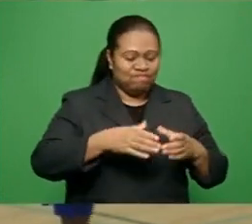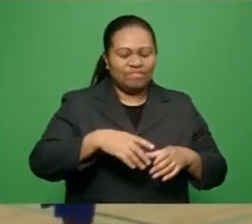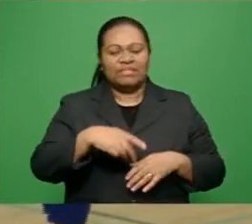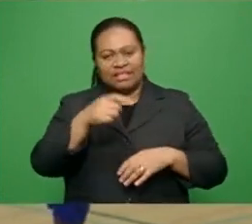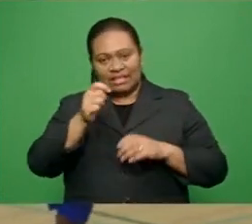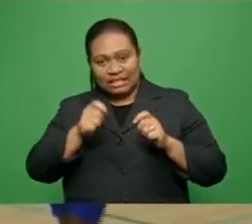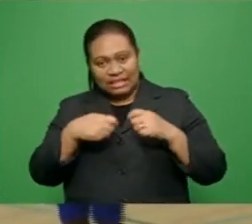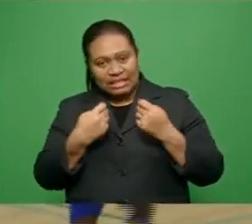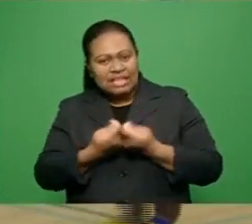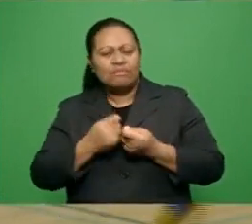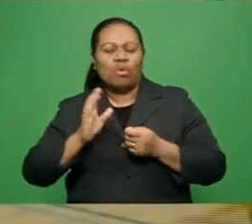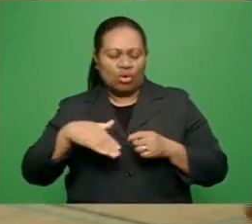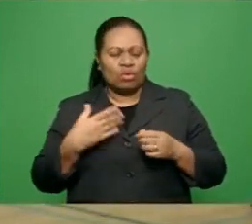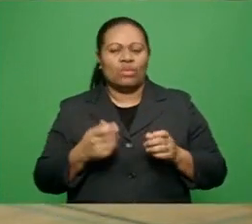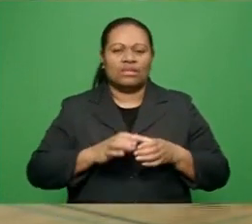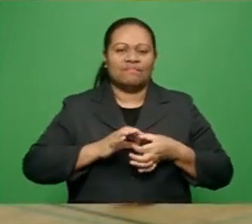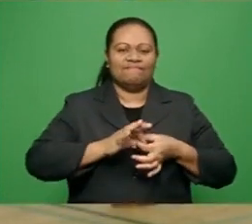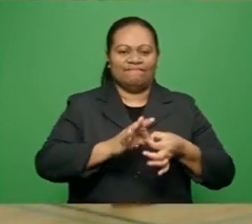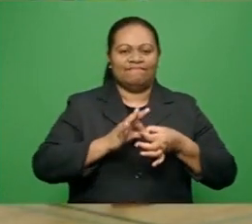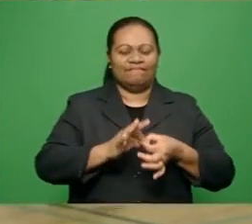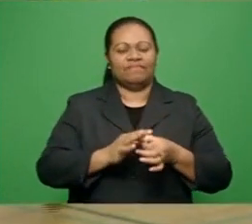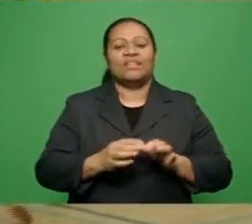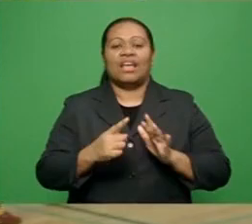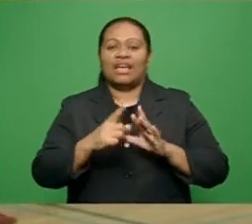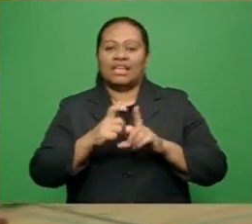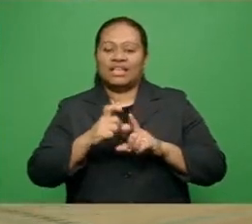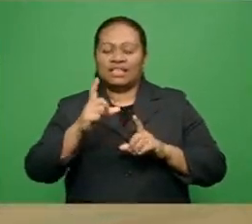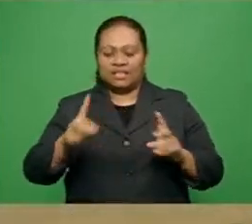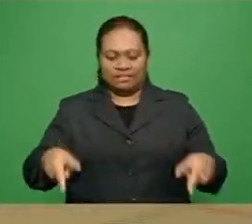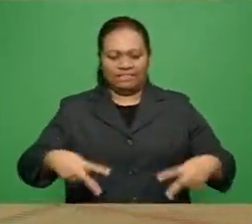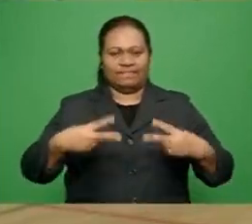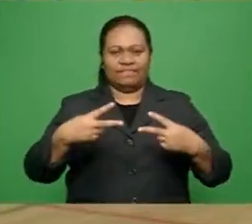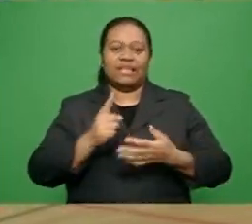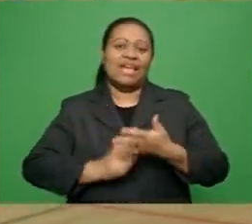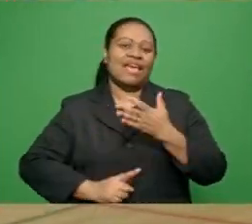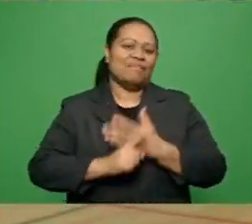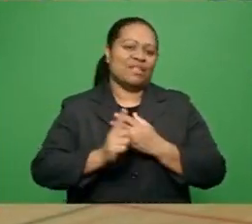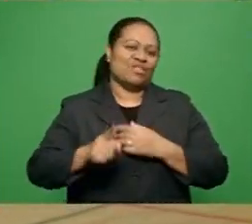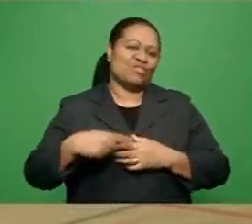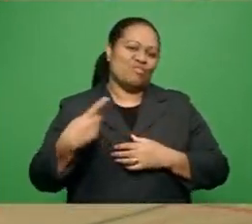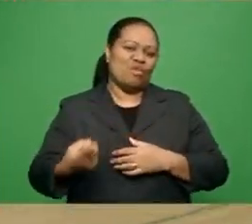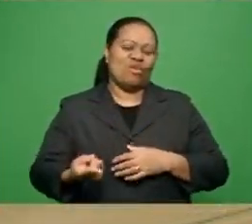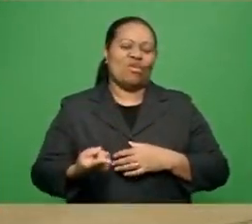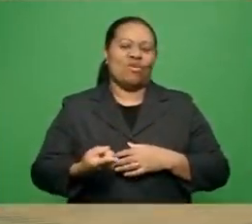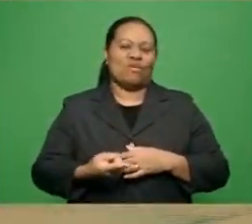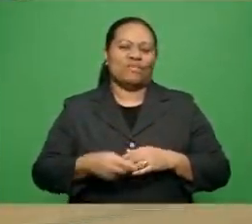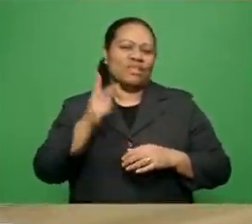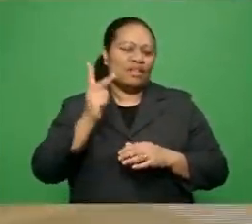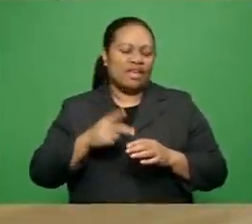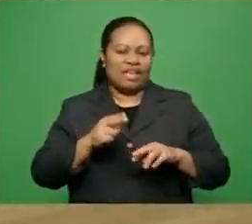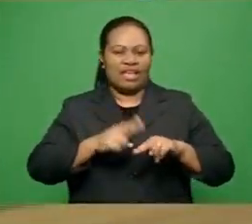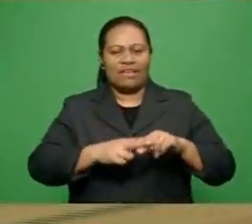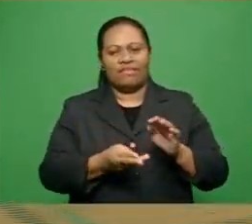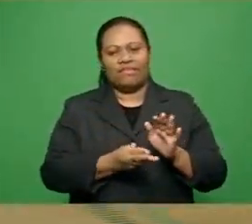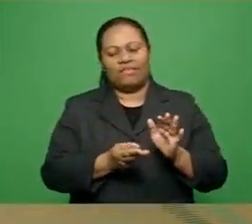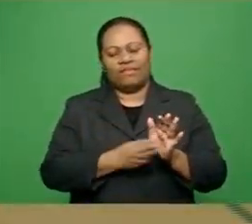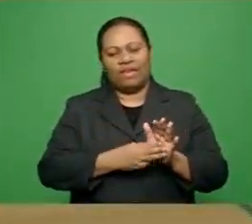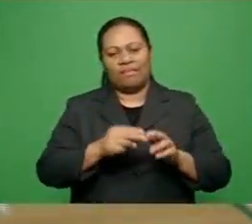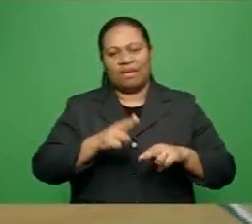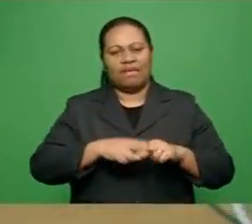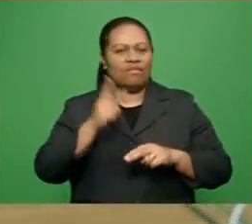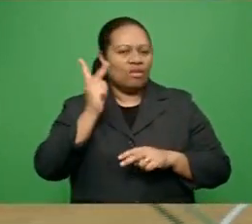team sport. The Futsal IDC semi-finals and final will be held tomorrow at the FMF Gymnasium in Suva. Aquila